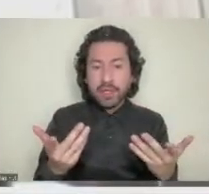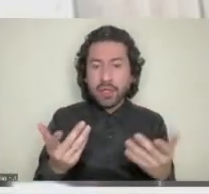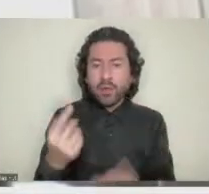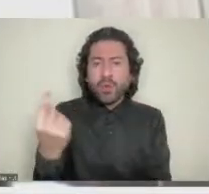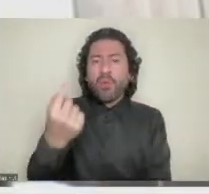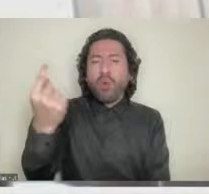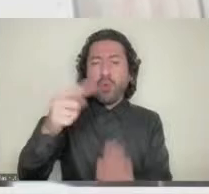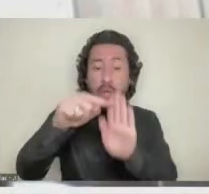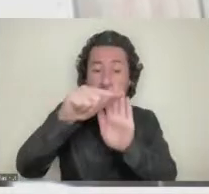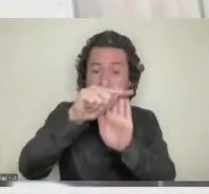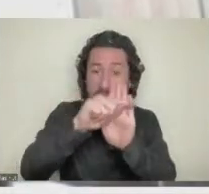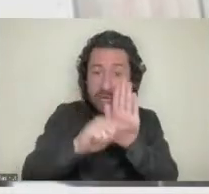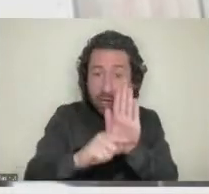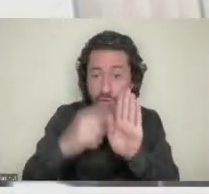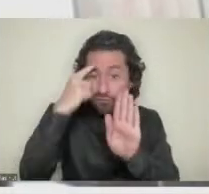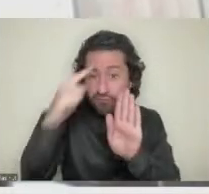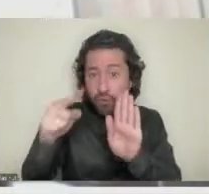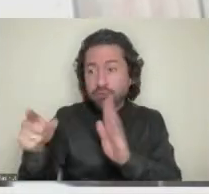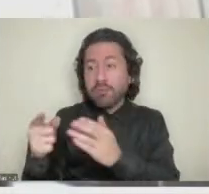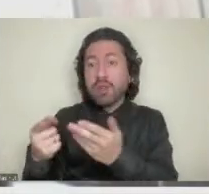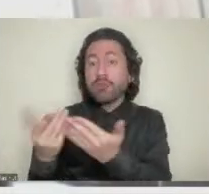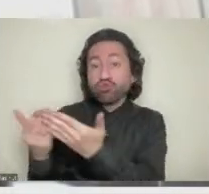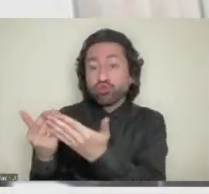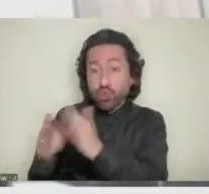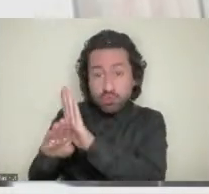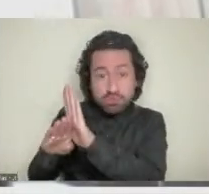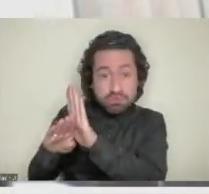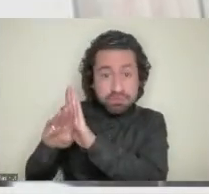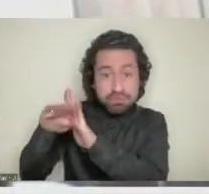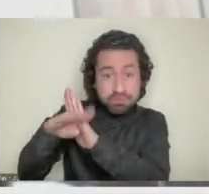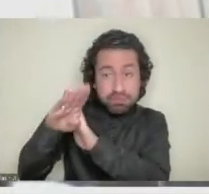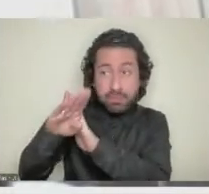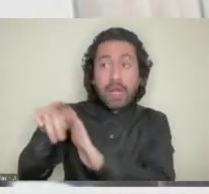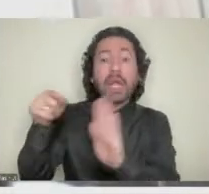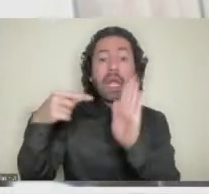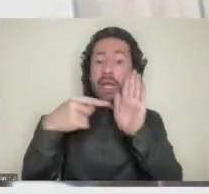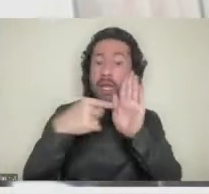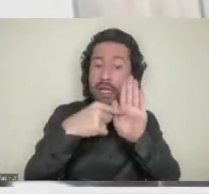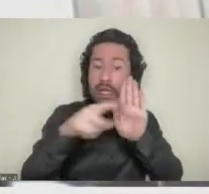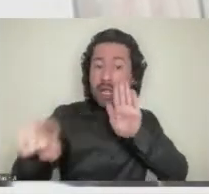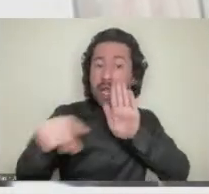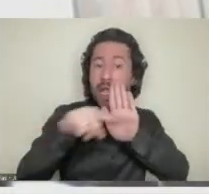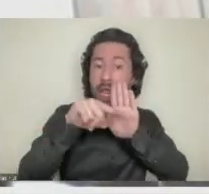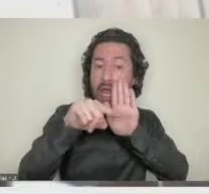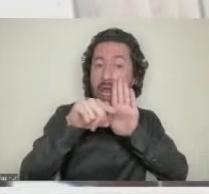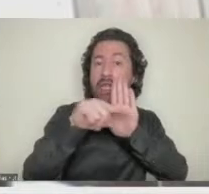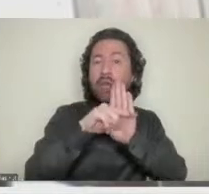is that every indicator of educational progress, there